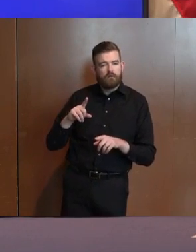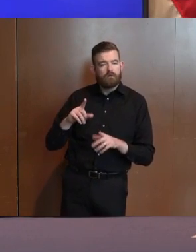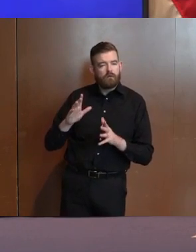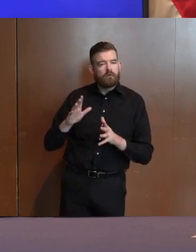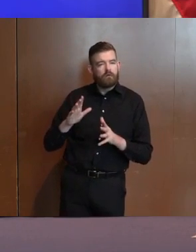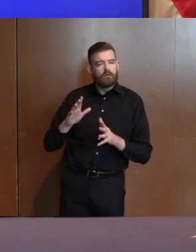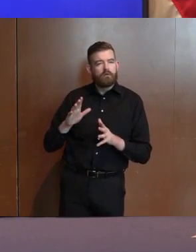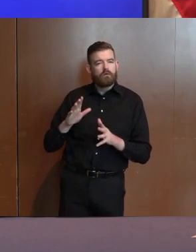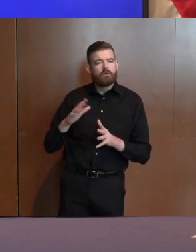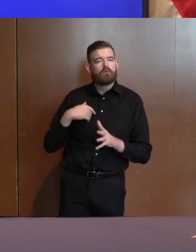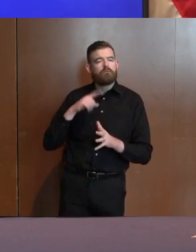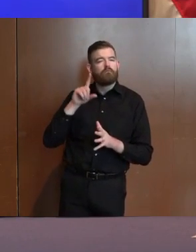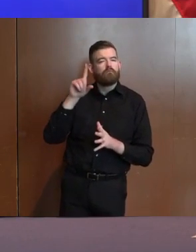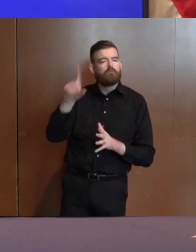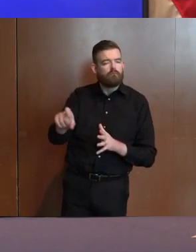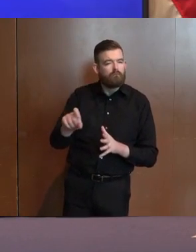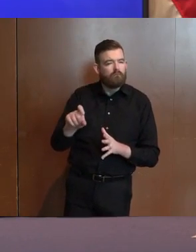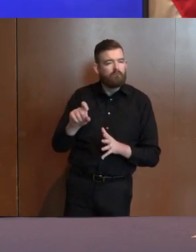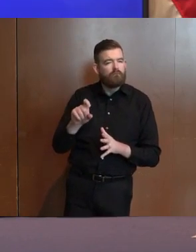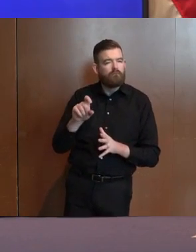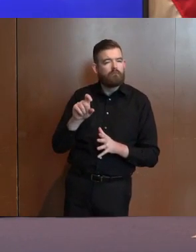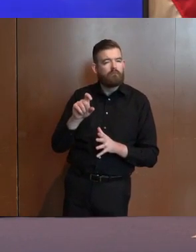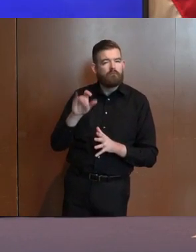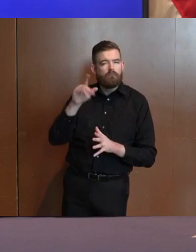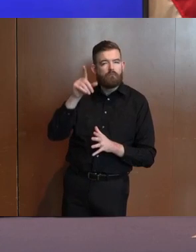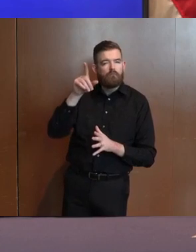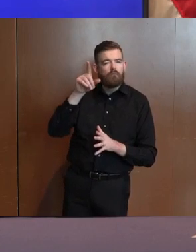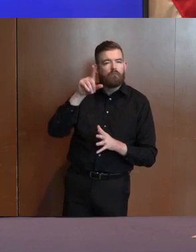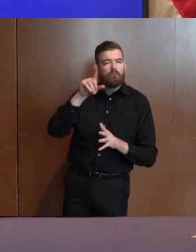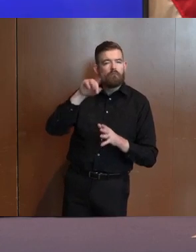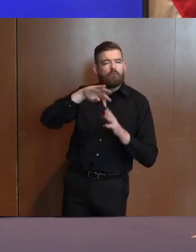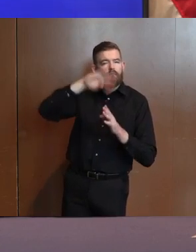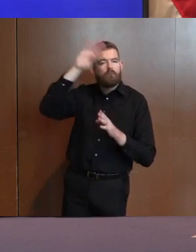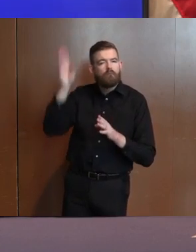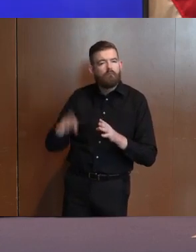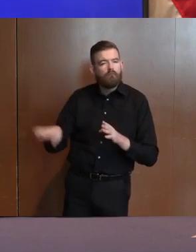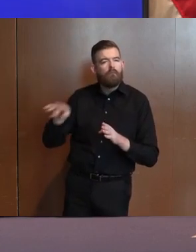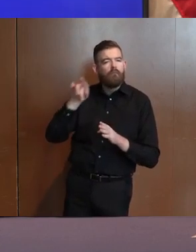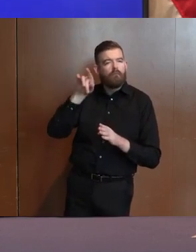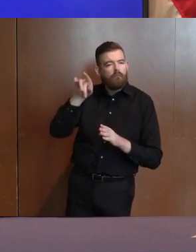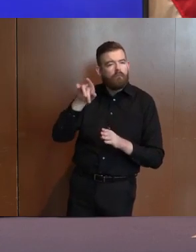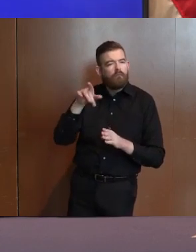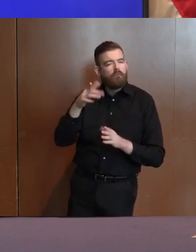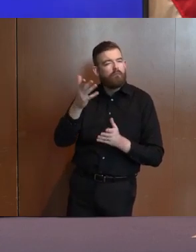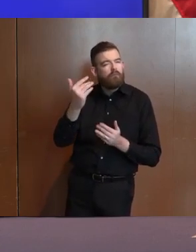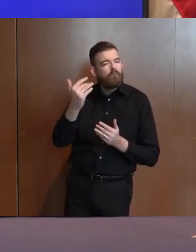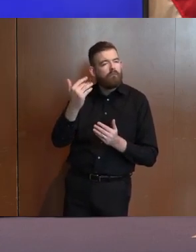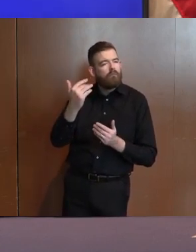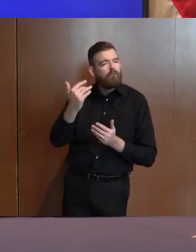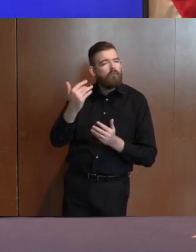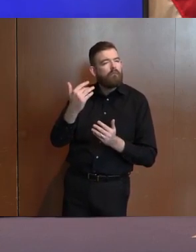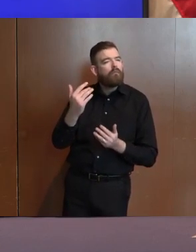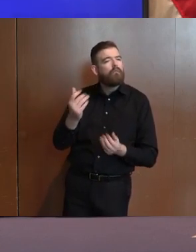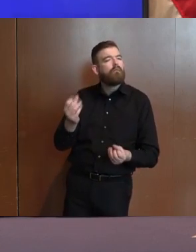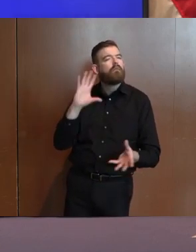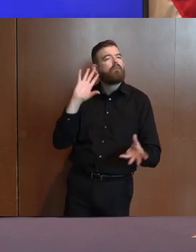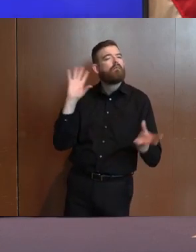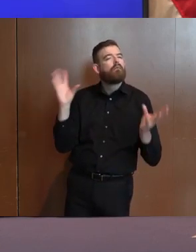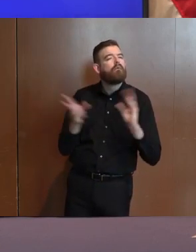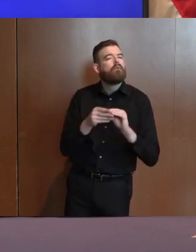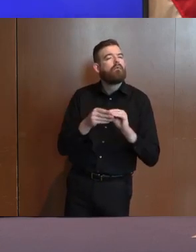because I'm curious. Because from those charts, you haven't given the underlying projections on the total cases and total hospitalized patients that led you to